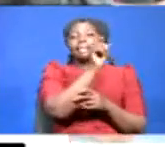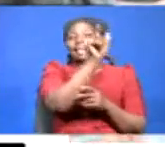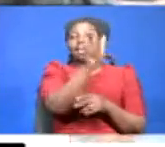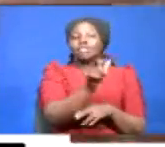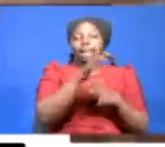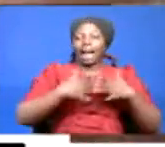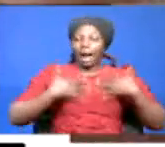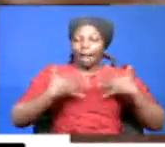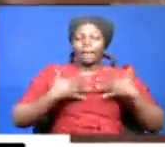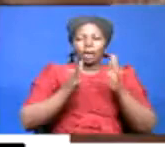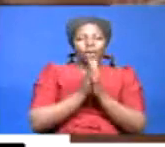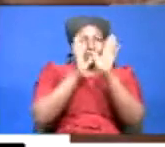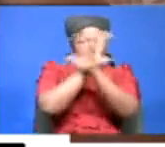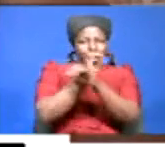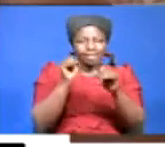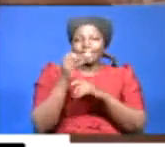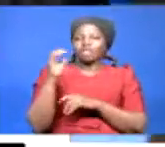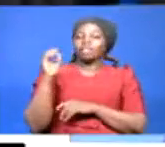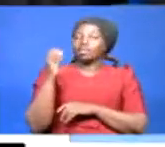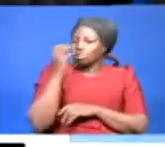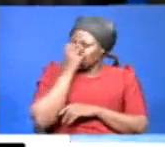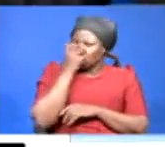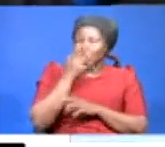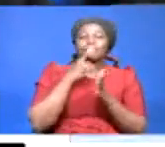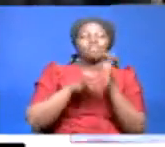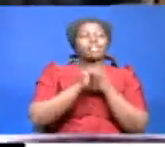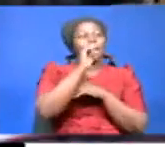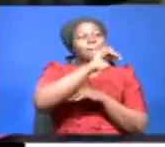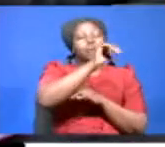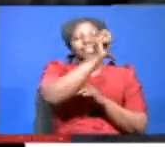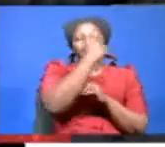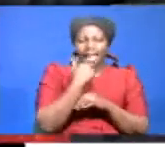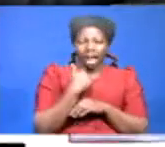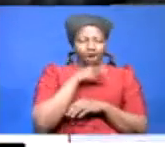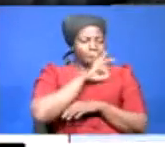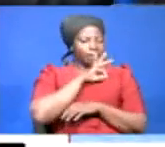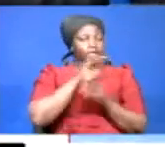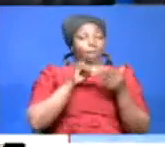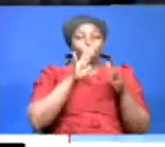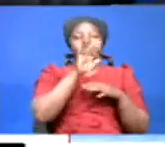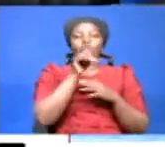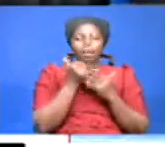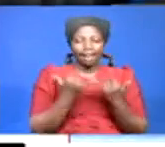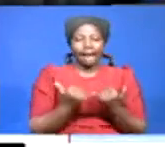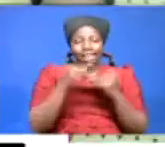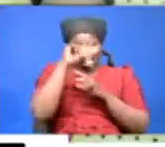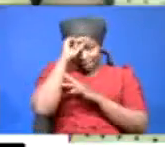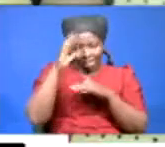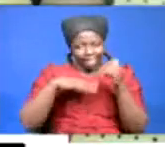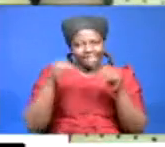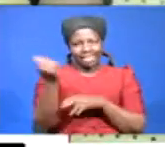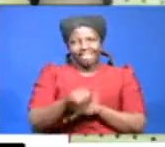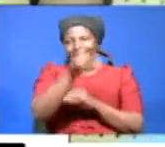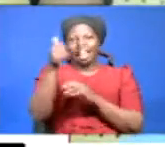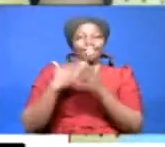Ruto, Gachagua said Mount Kenya has gained more from the current administration than any other past governments.